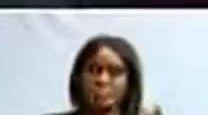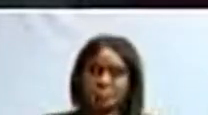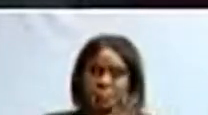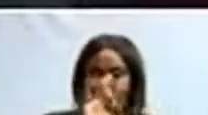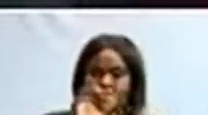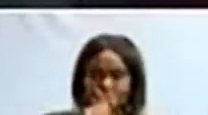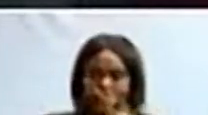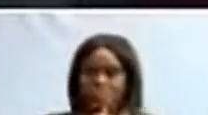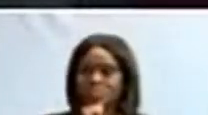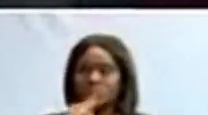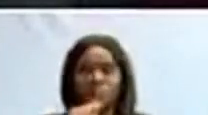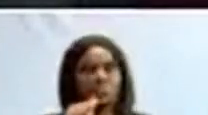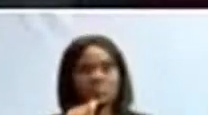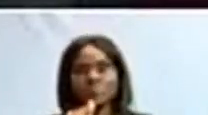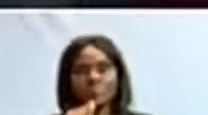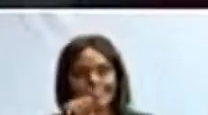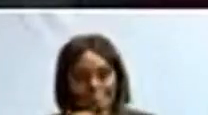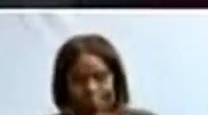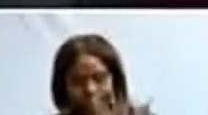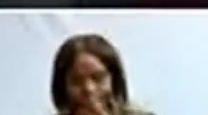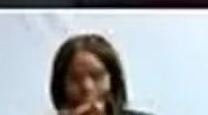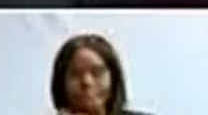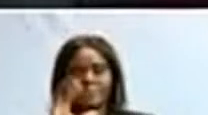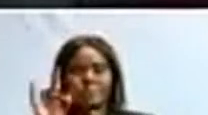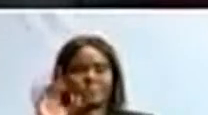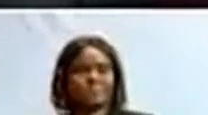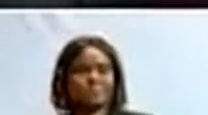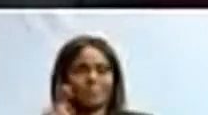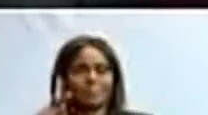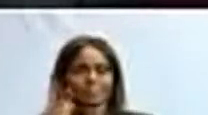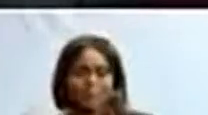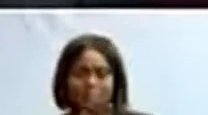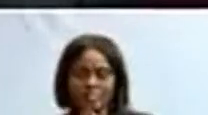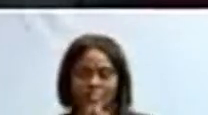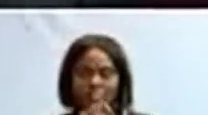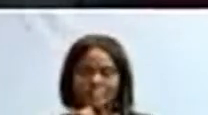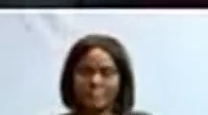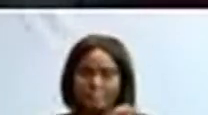8,500, which is not crossed, or 8,000 kwacha? Appendix